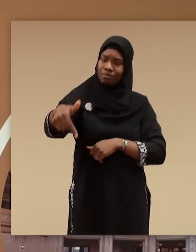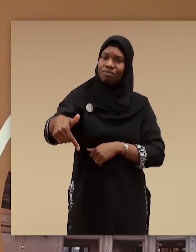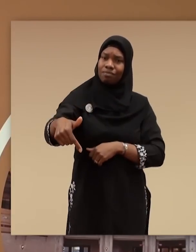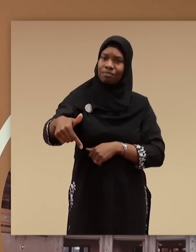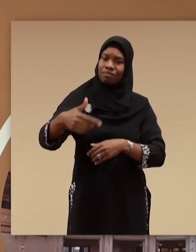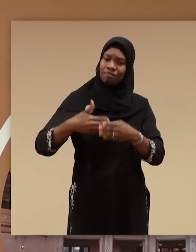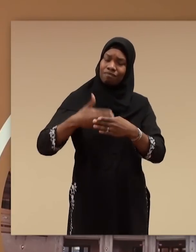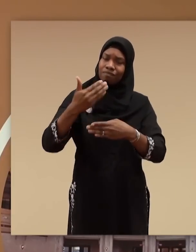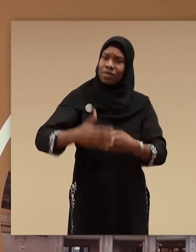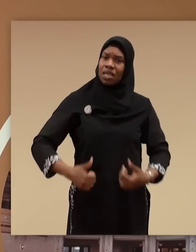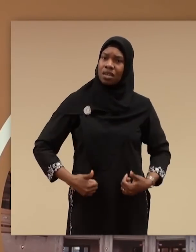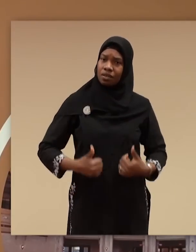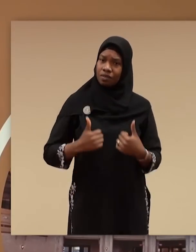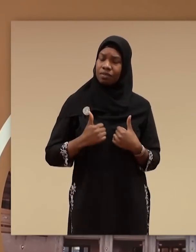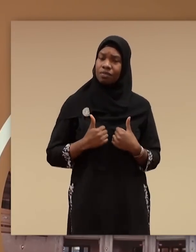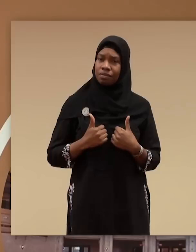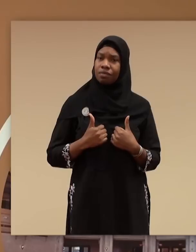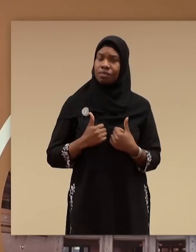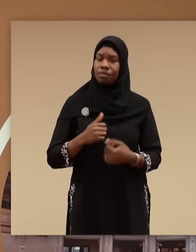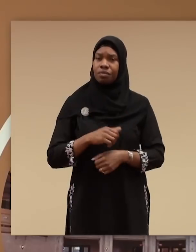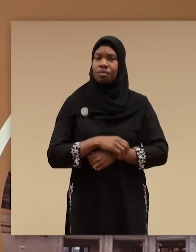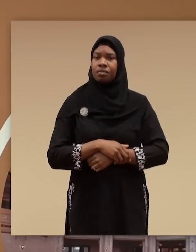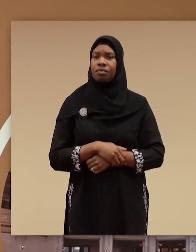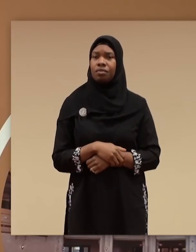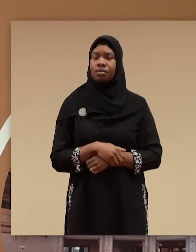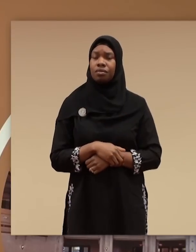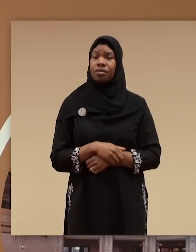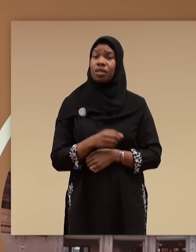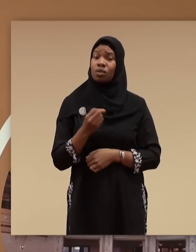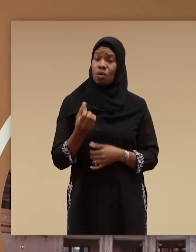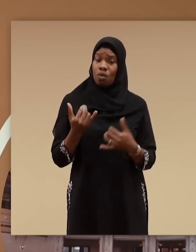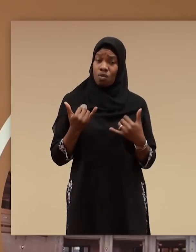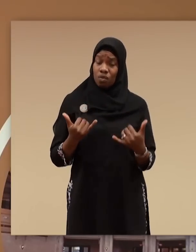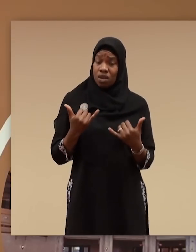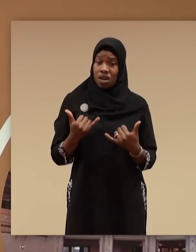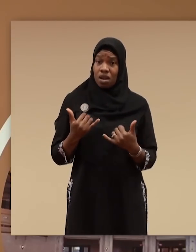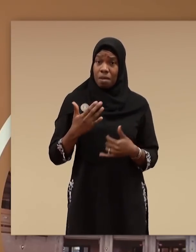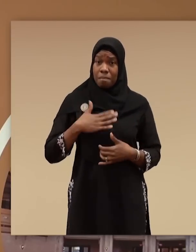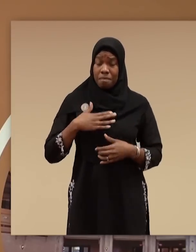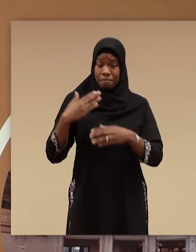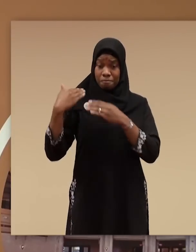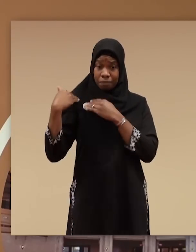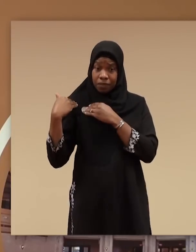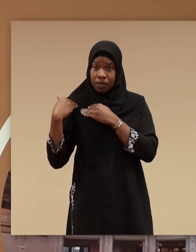message, and I have advised you.